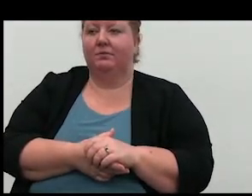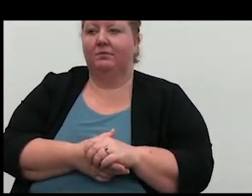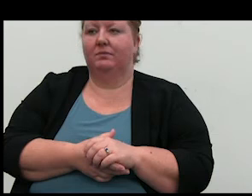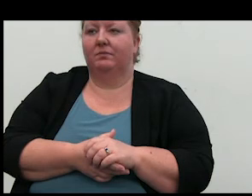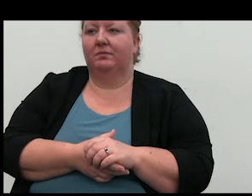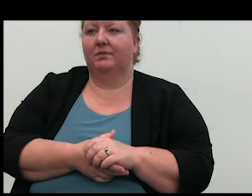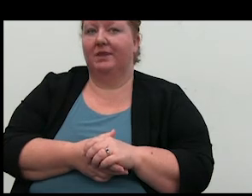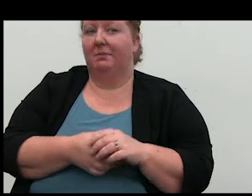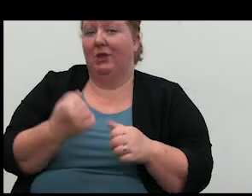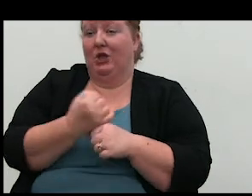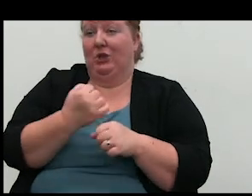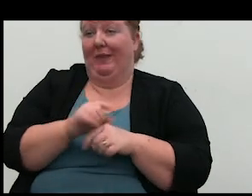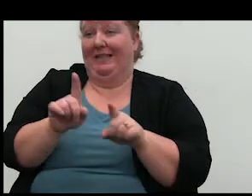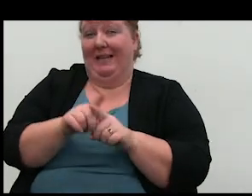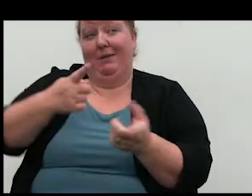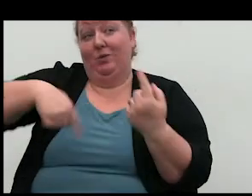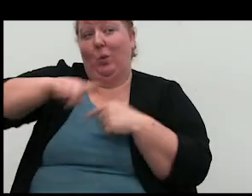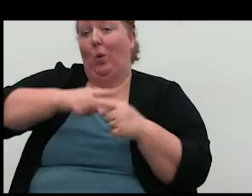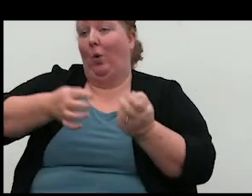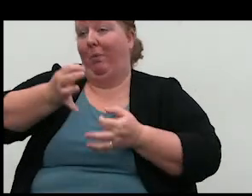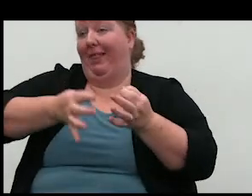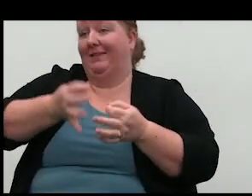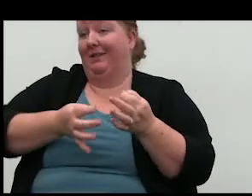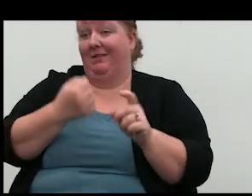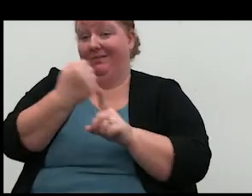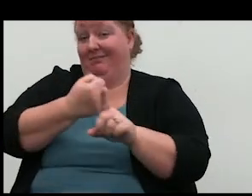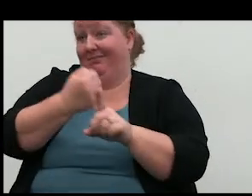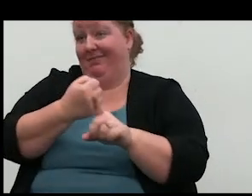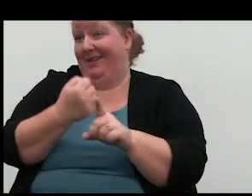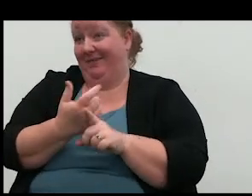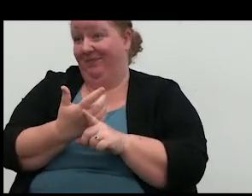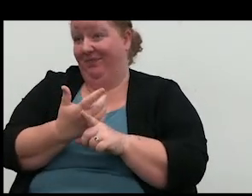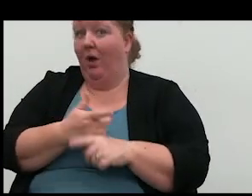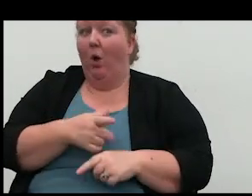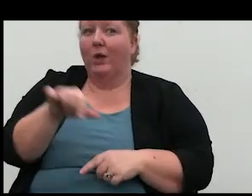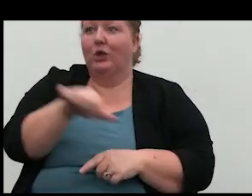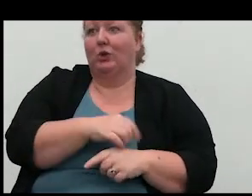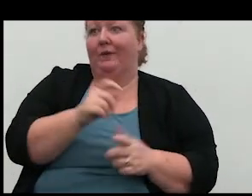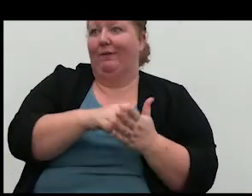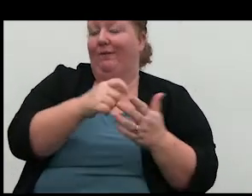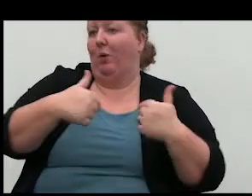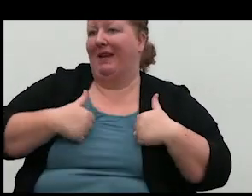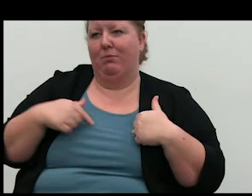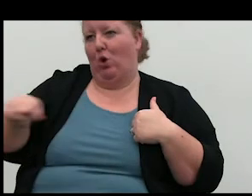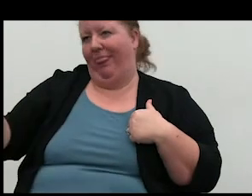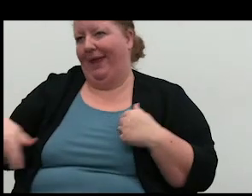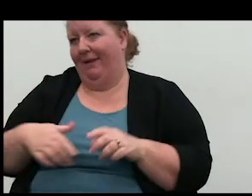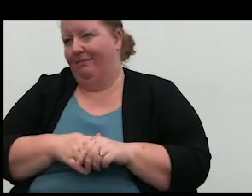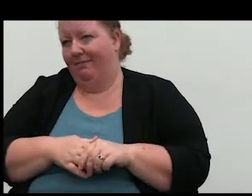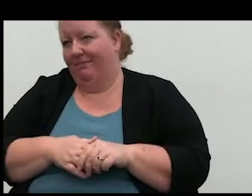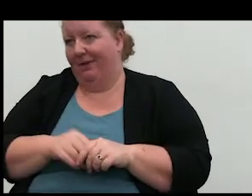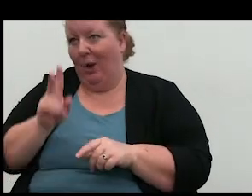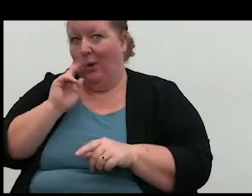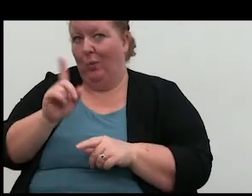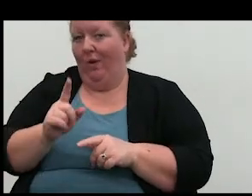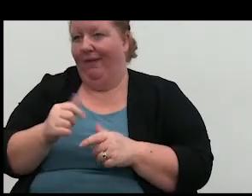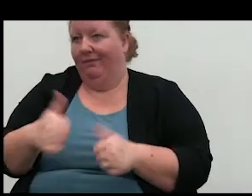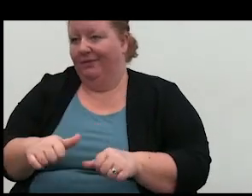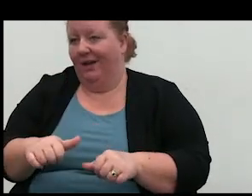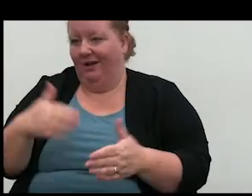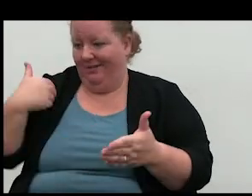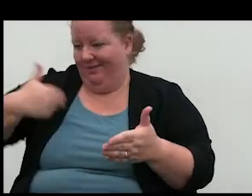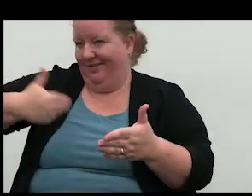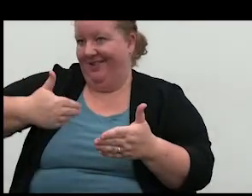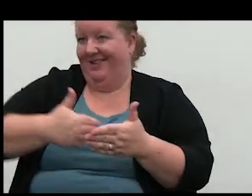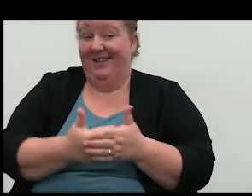what all political campaigns do. You say, well, you should vote for me, but you shouldn't vote for them. Look what they've done. And